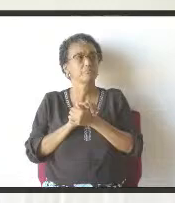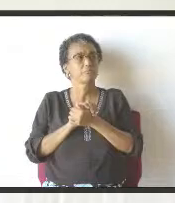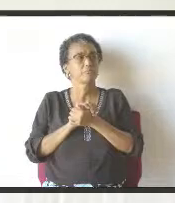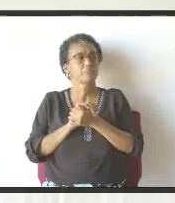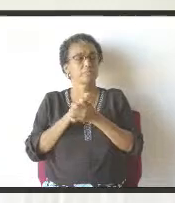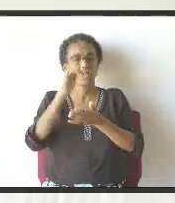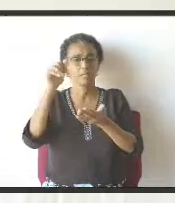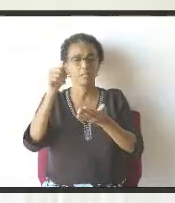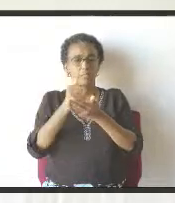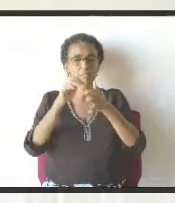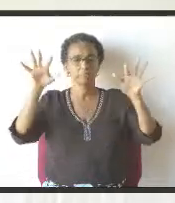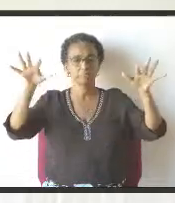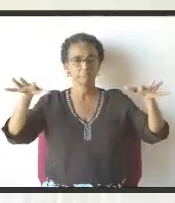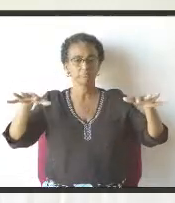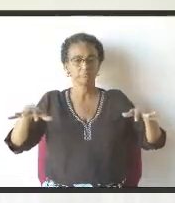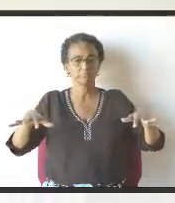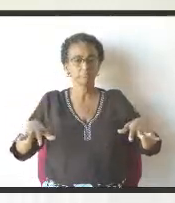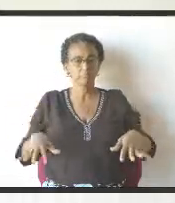May be seated.